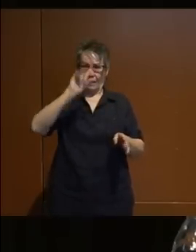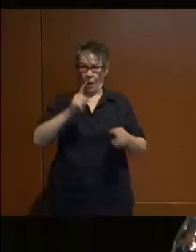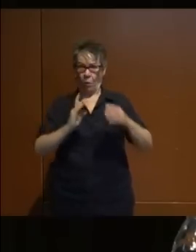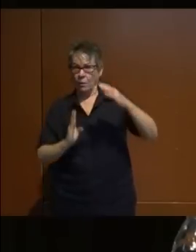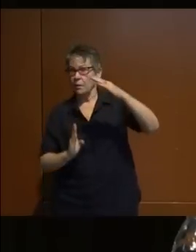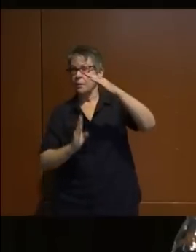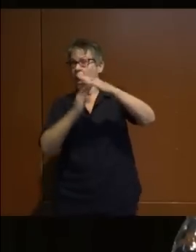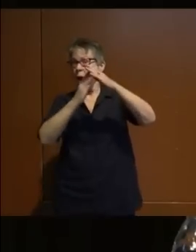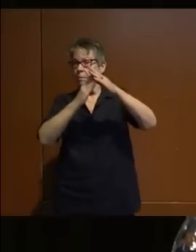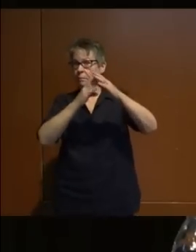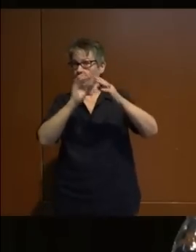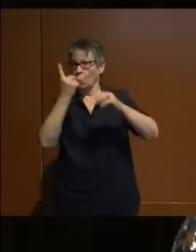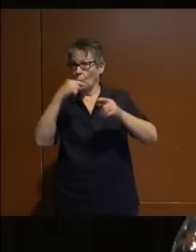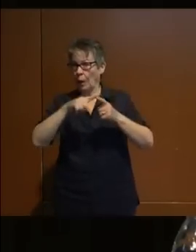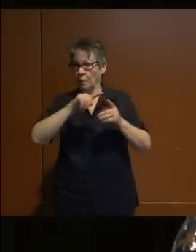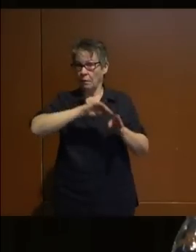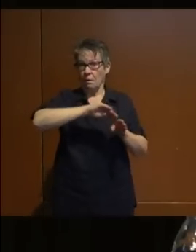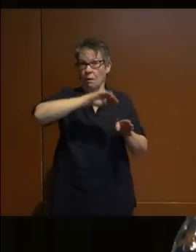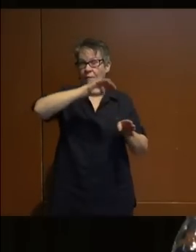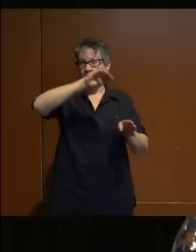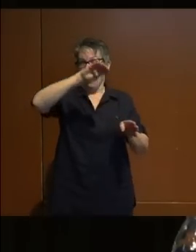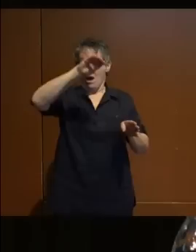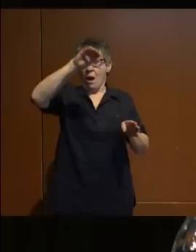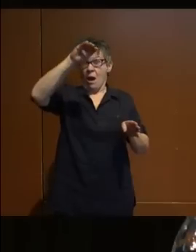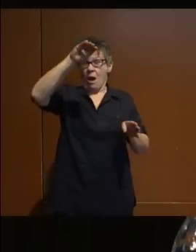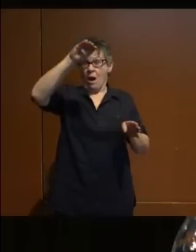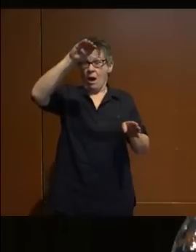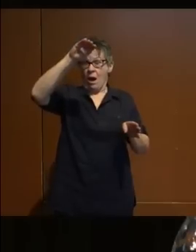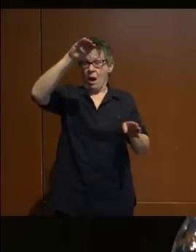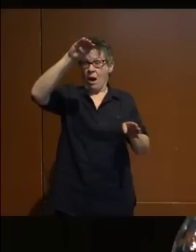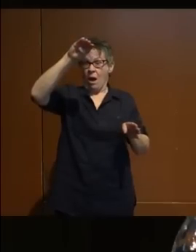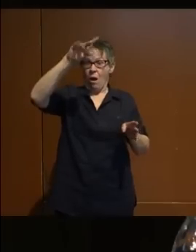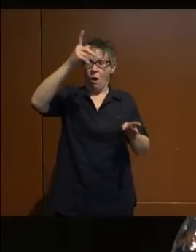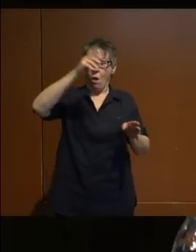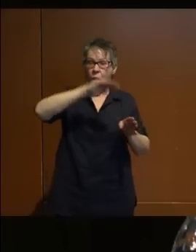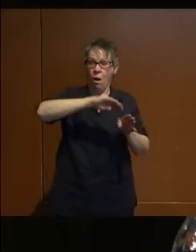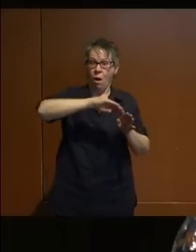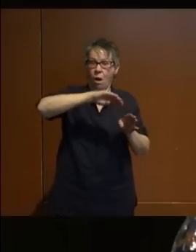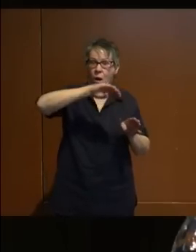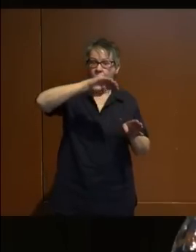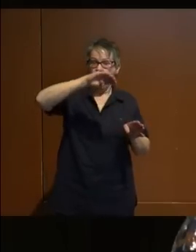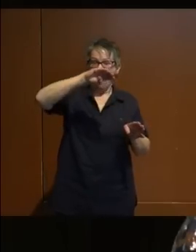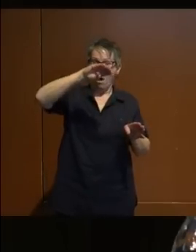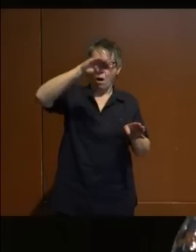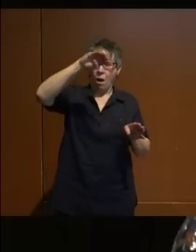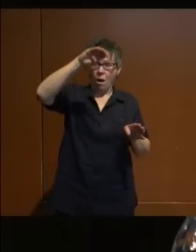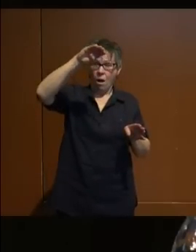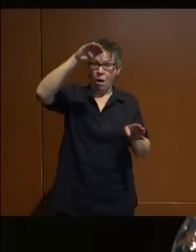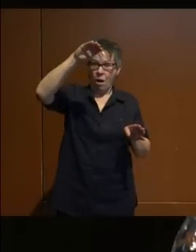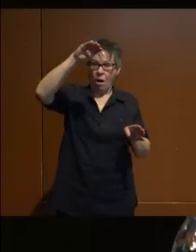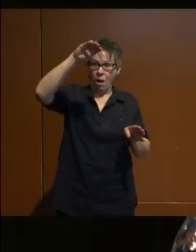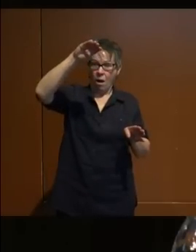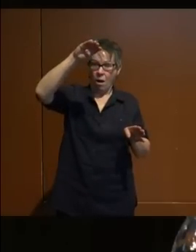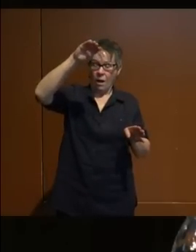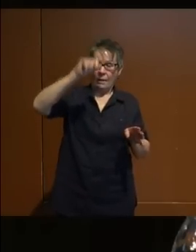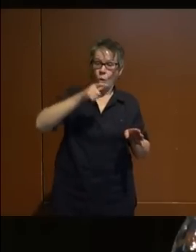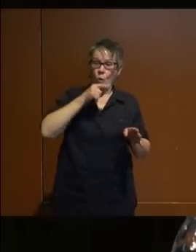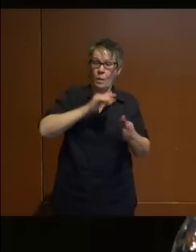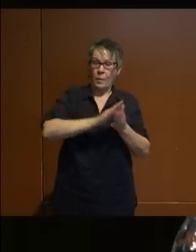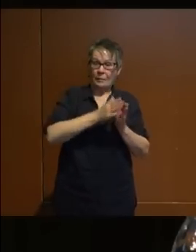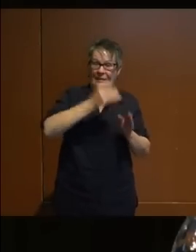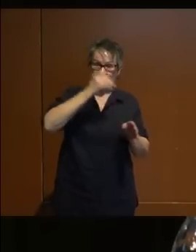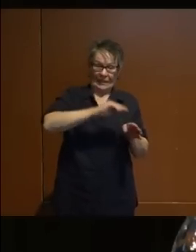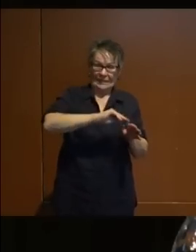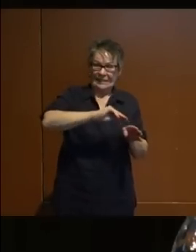horizontal axis is like generally the onset of illness. We've got more testing that's available.